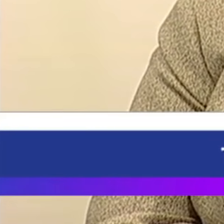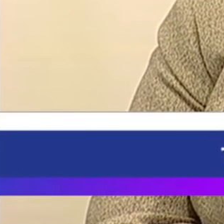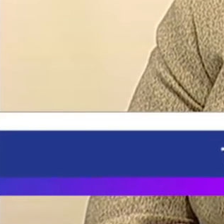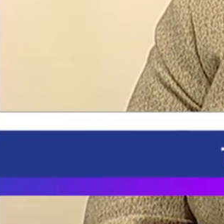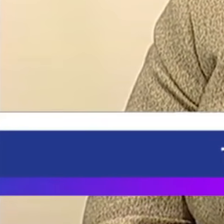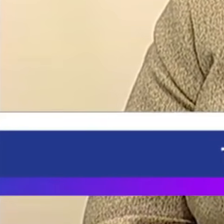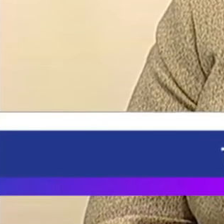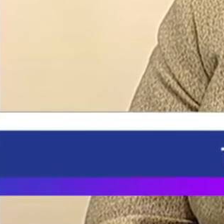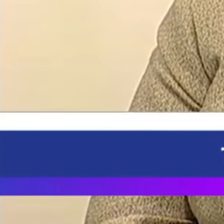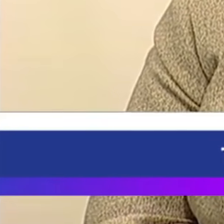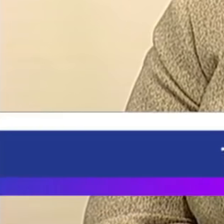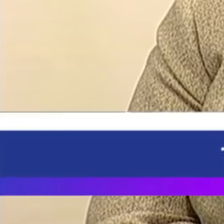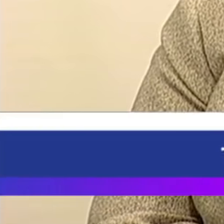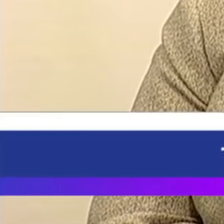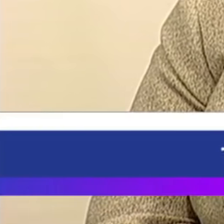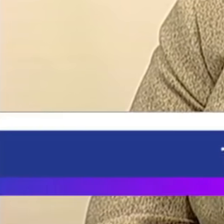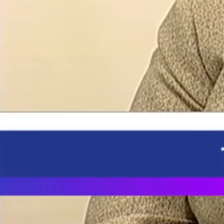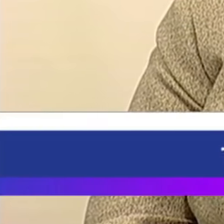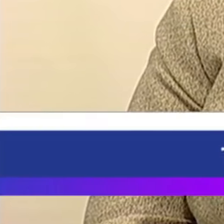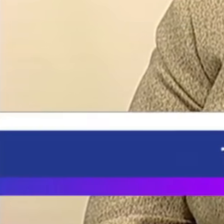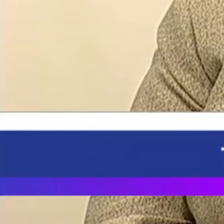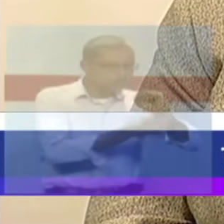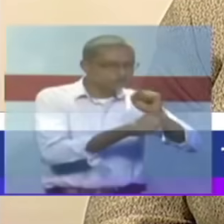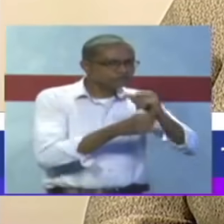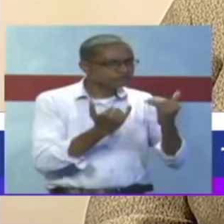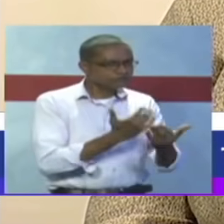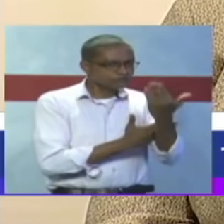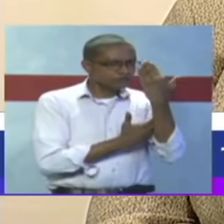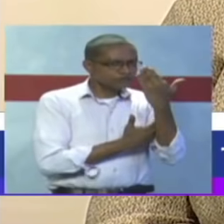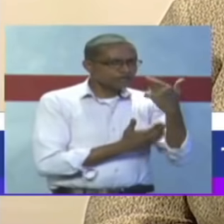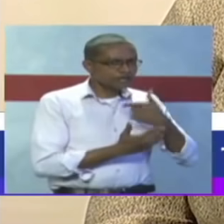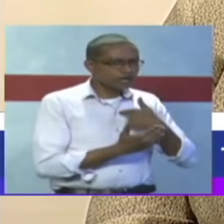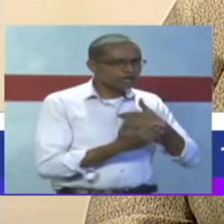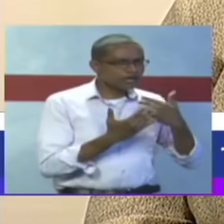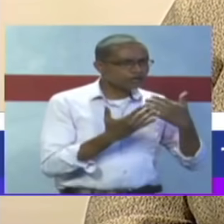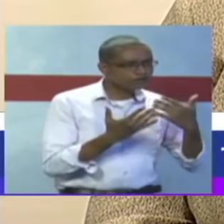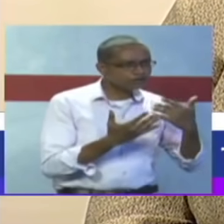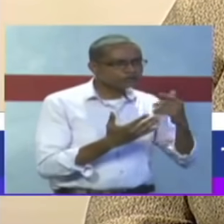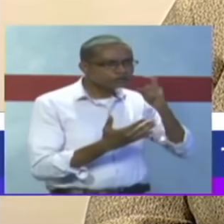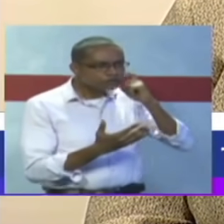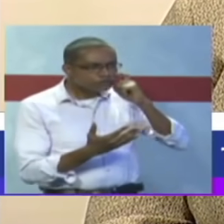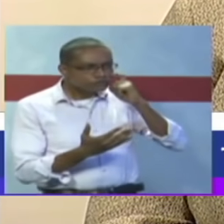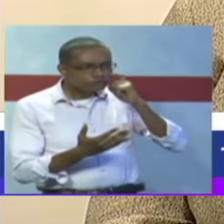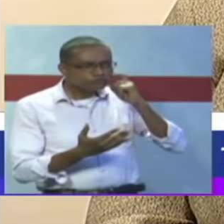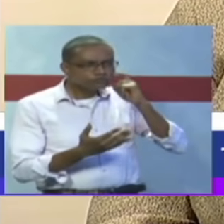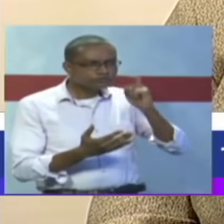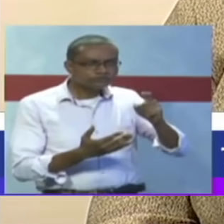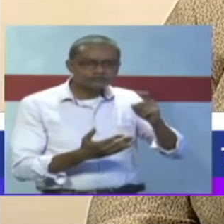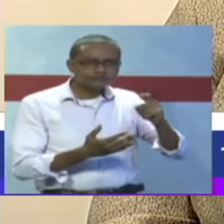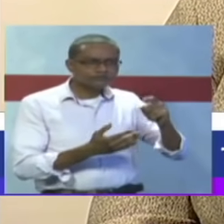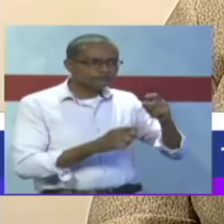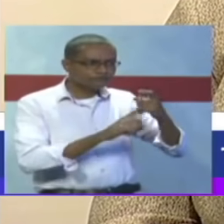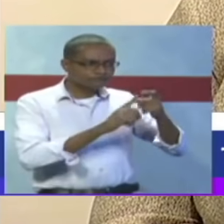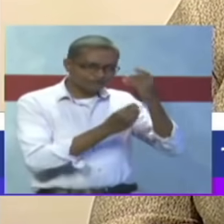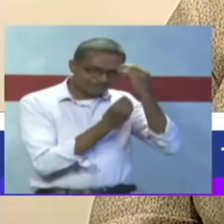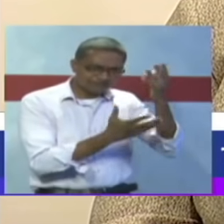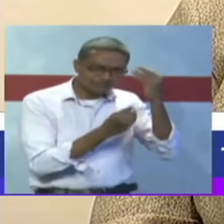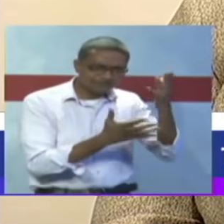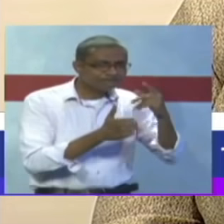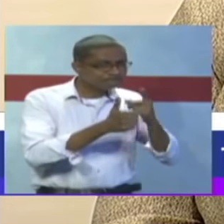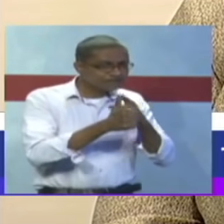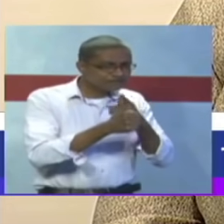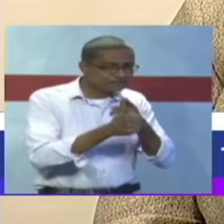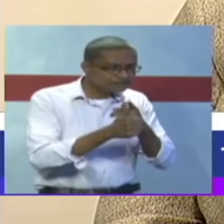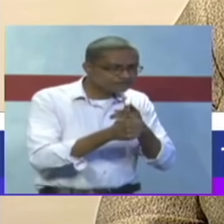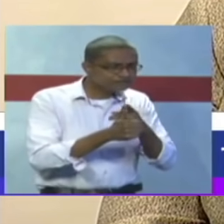activities. This morning, I want to briefly speak to the trends that we would have noticed emerging from our vaccination data.